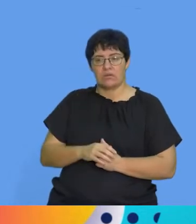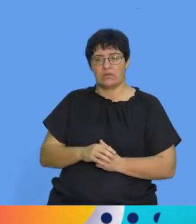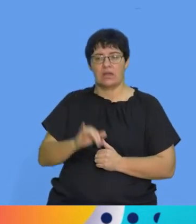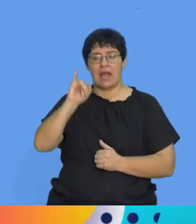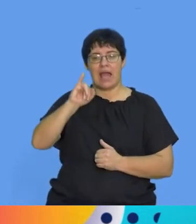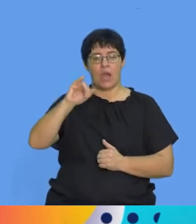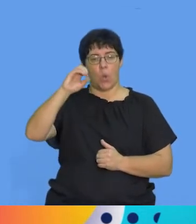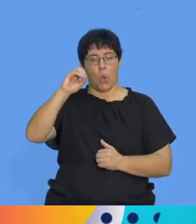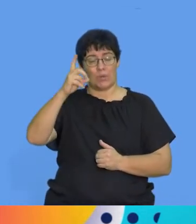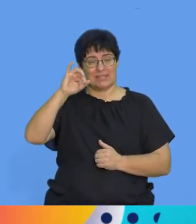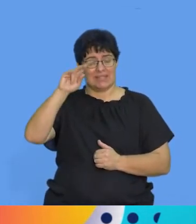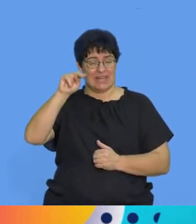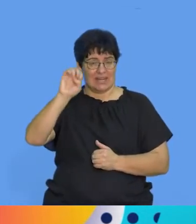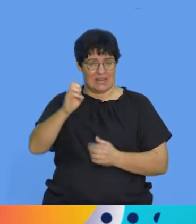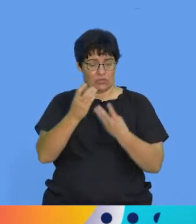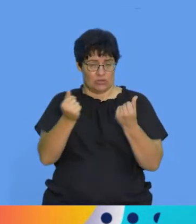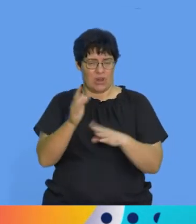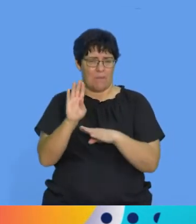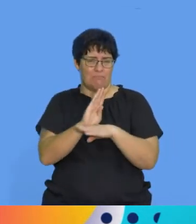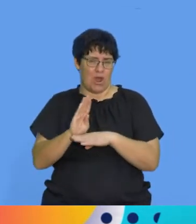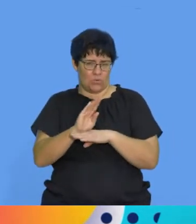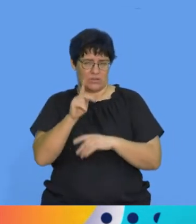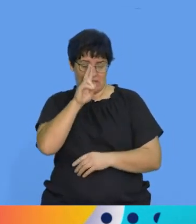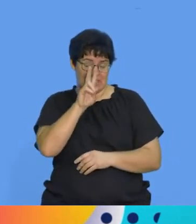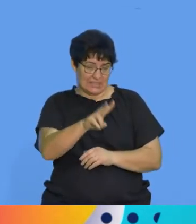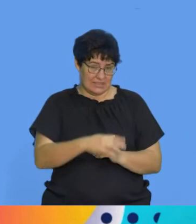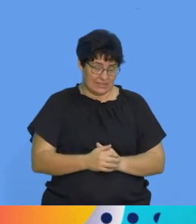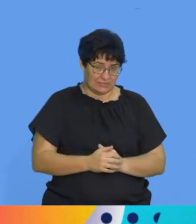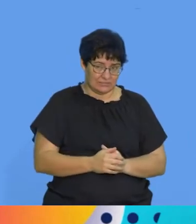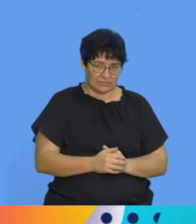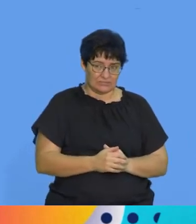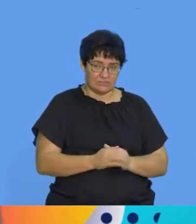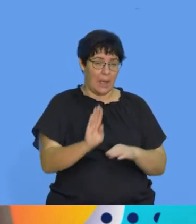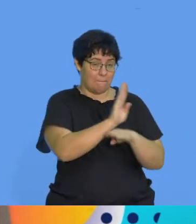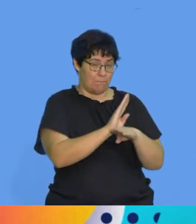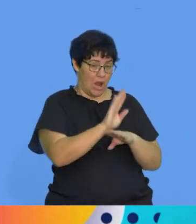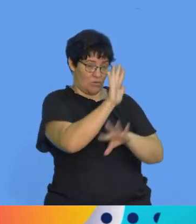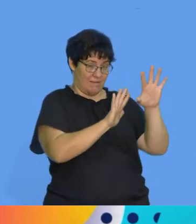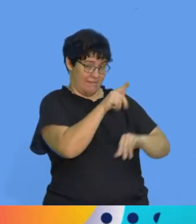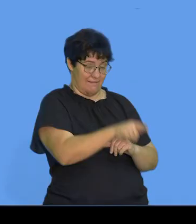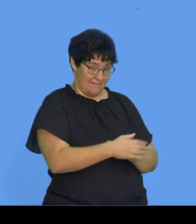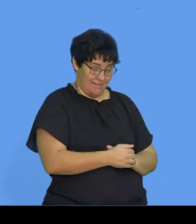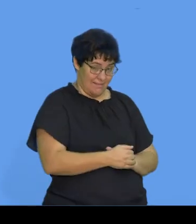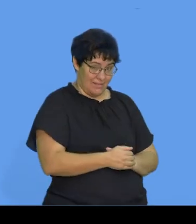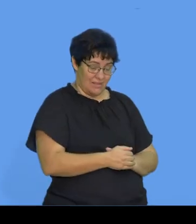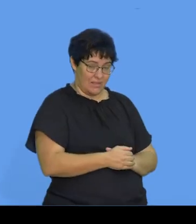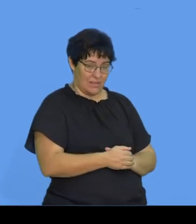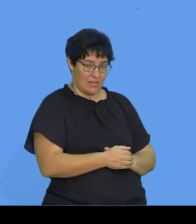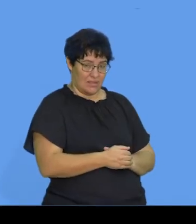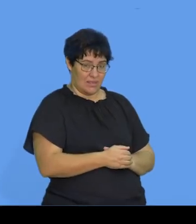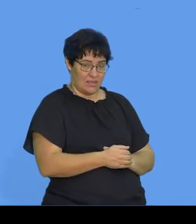use something called iodine solution, and it's brown, all right? Have a look at here. All right, it's a brown